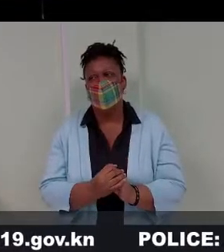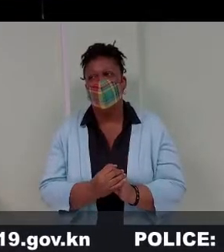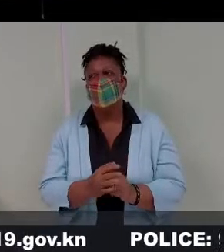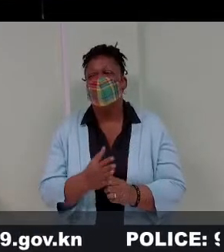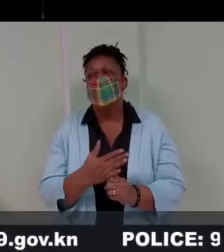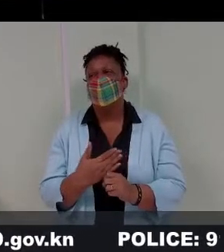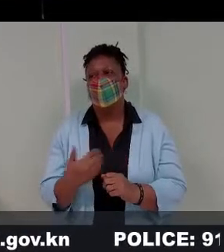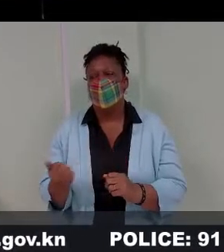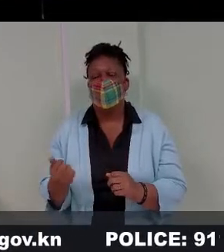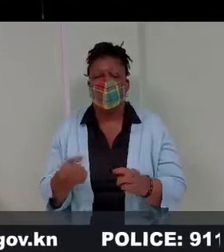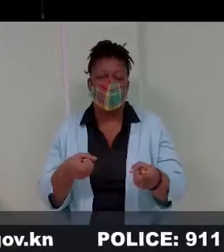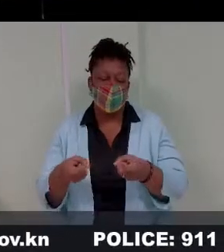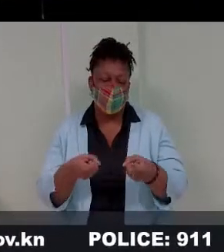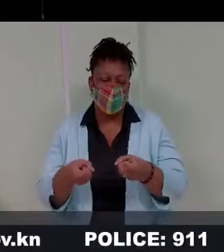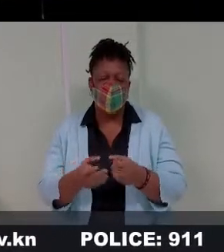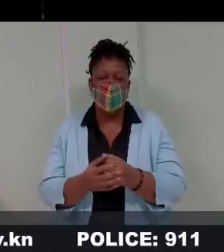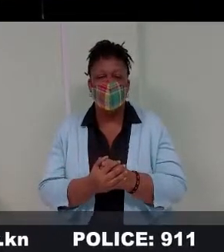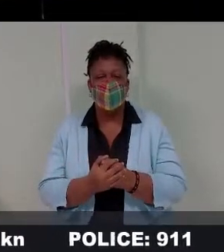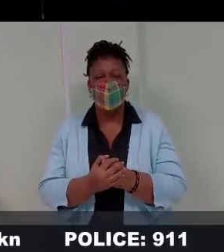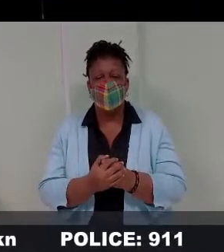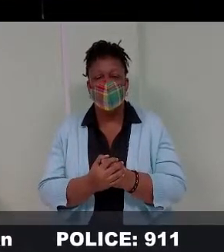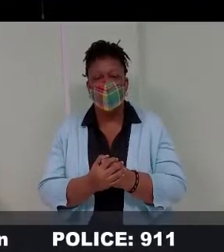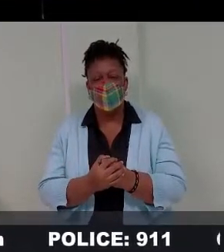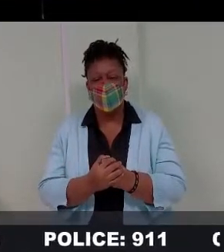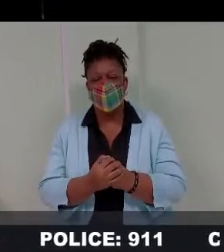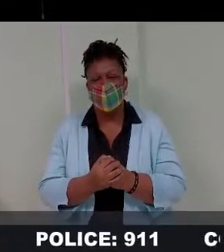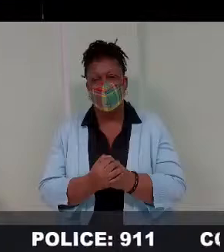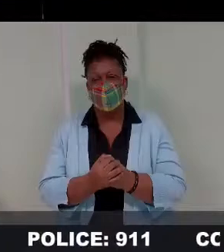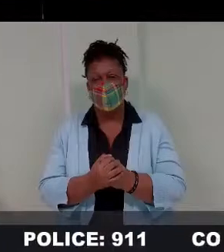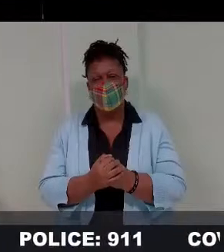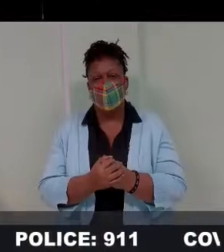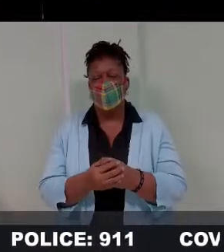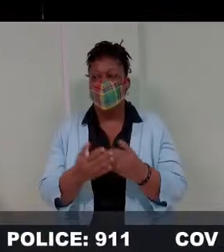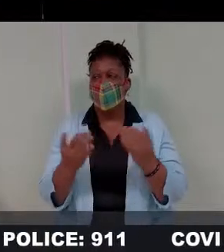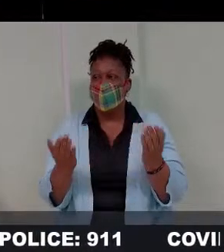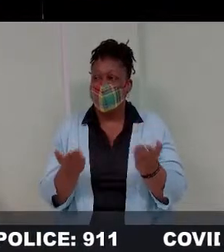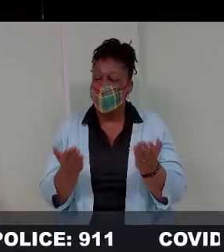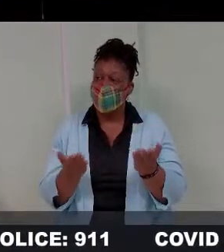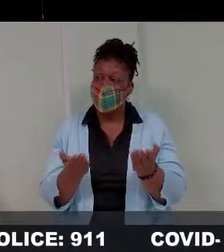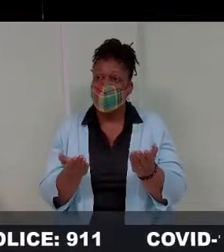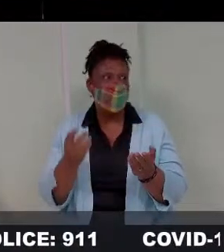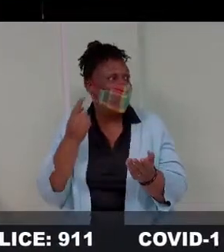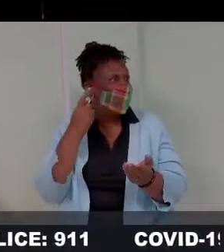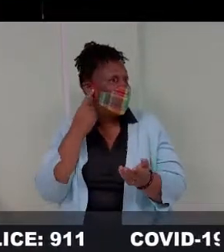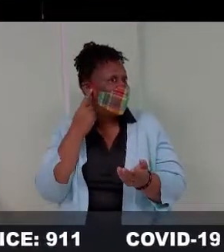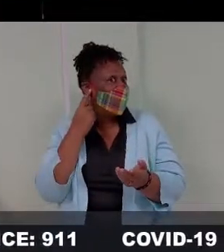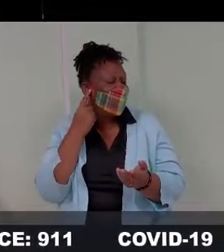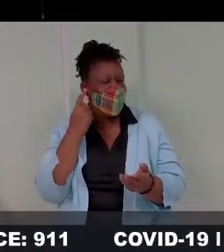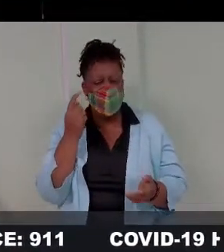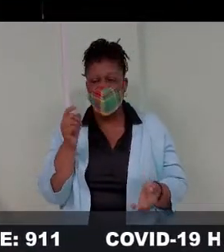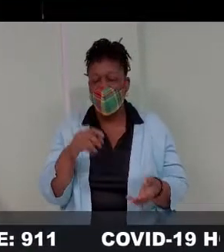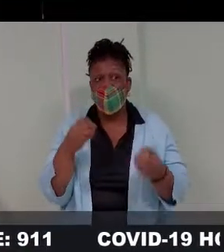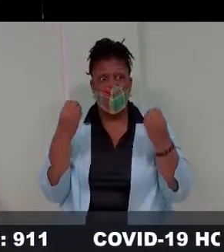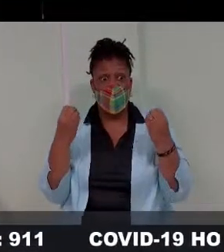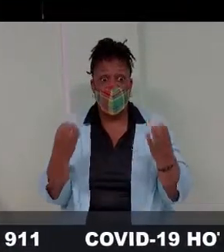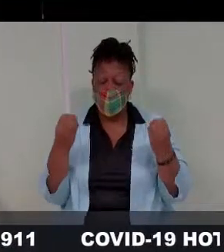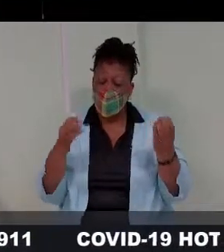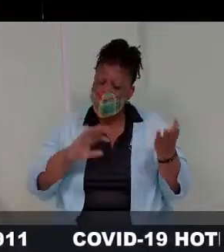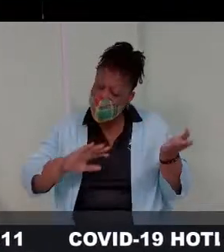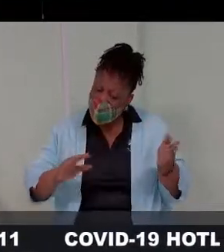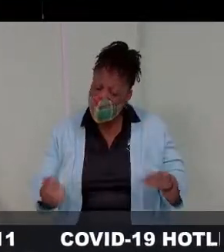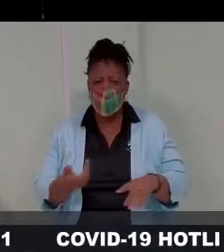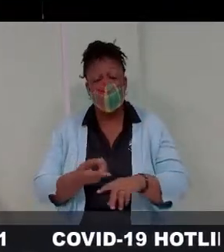its management. Of course, we hear that there have been so many deaths